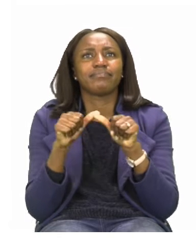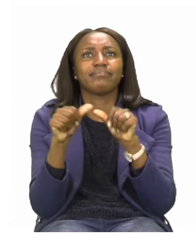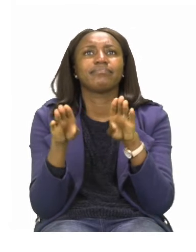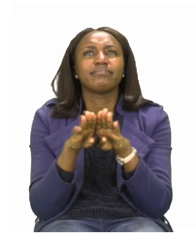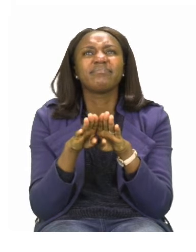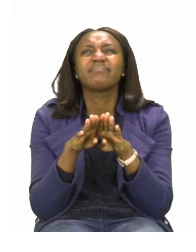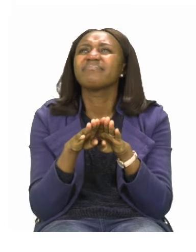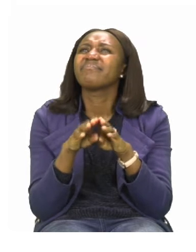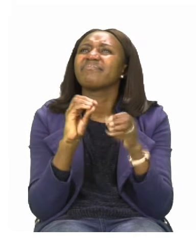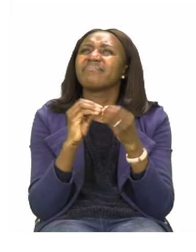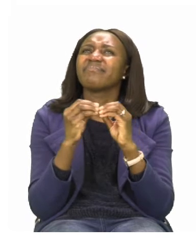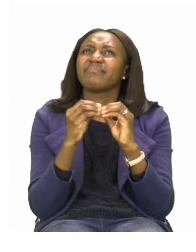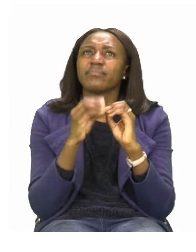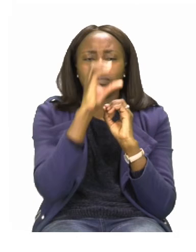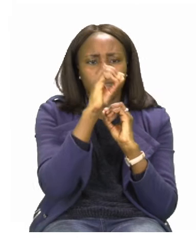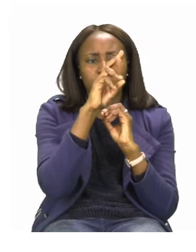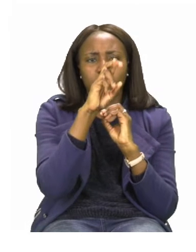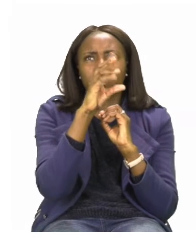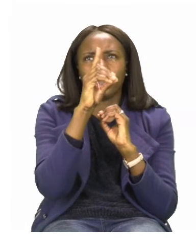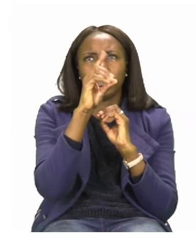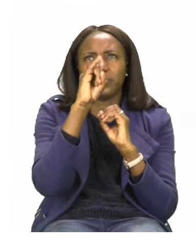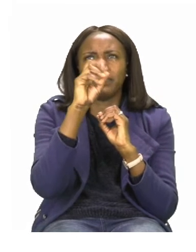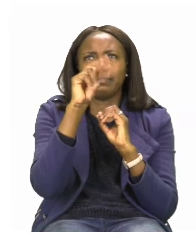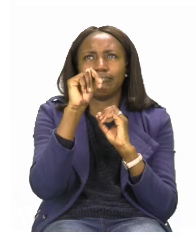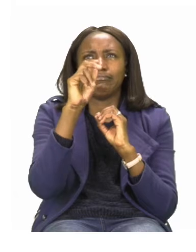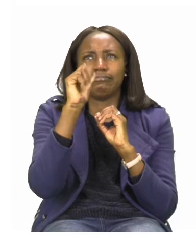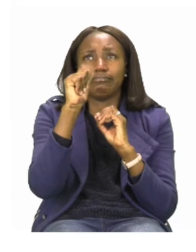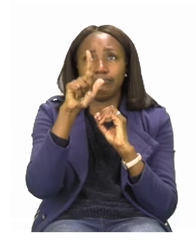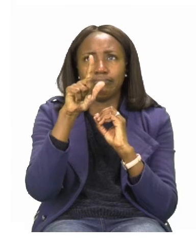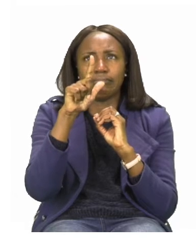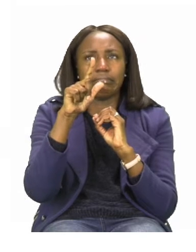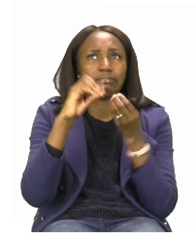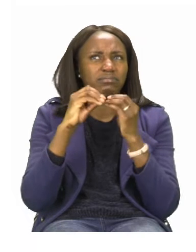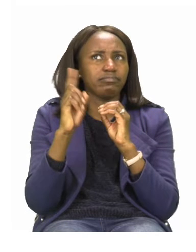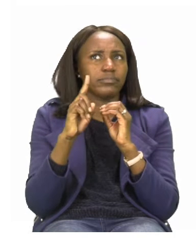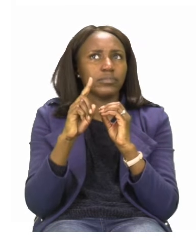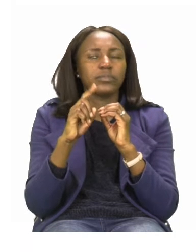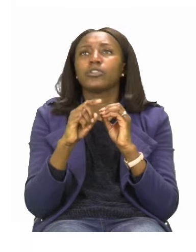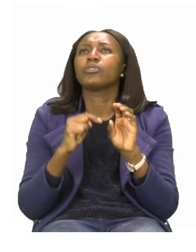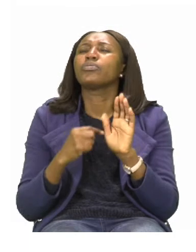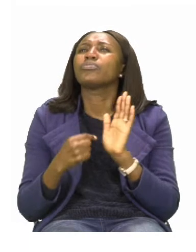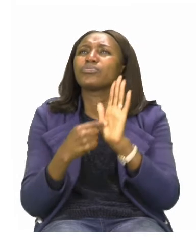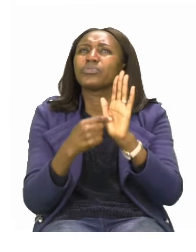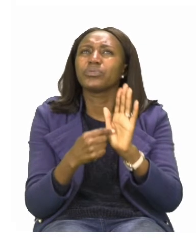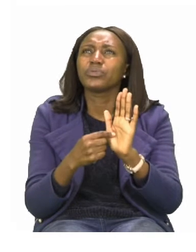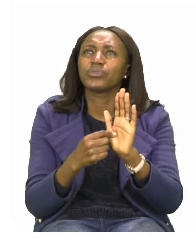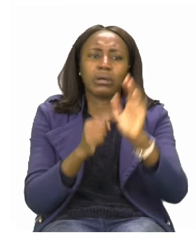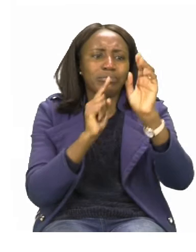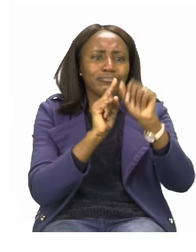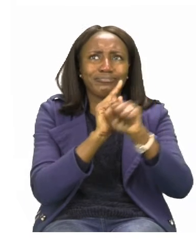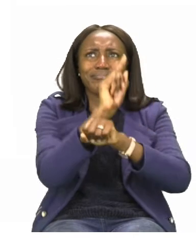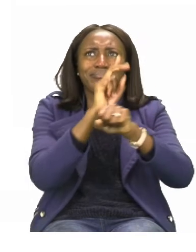Ordinal numbers is when the numbers tell us the order of things. We're going to take a look at the picture and answer